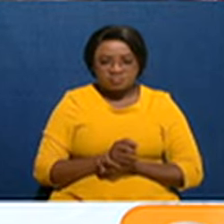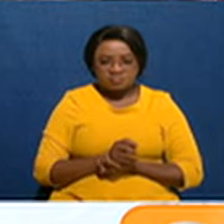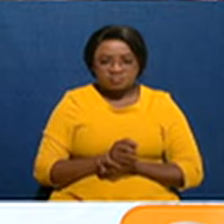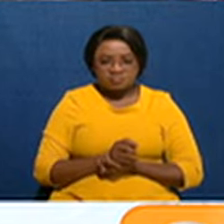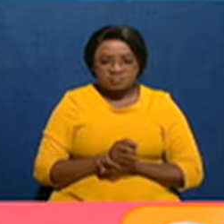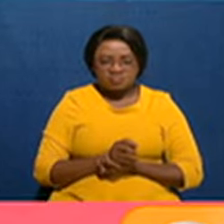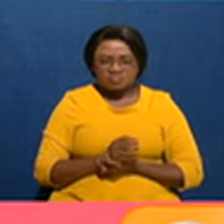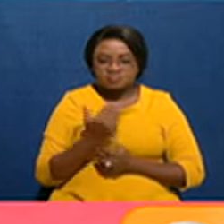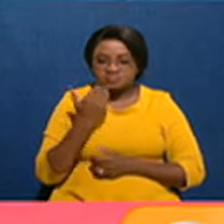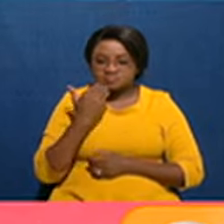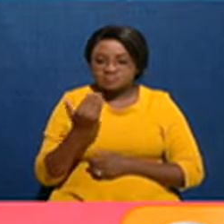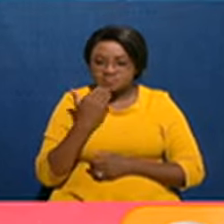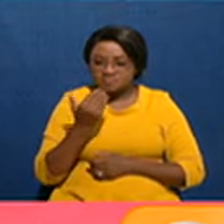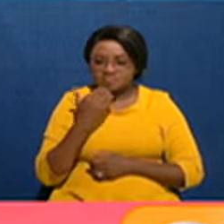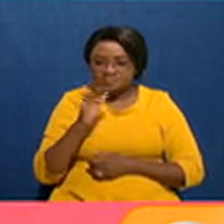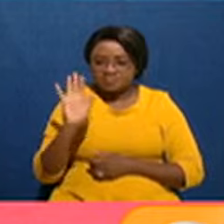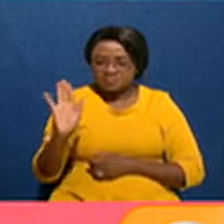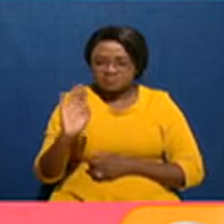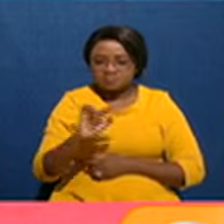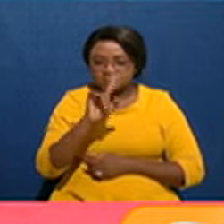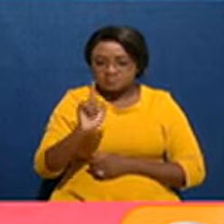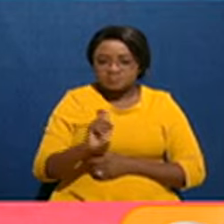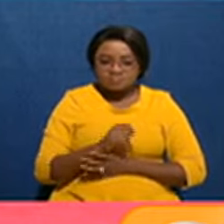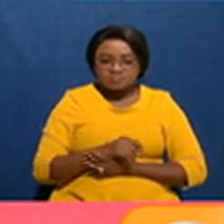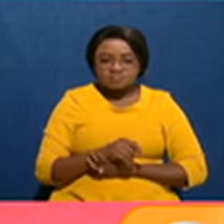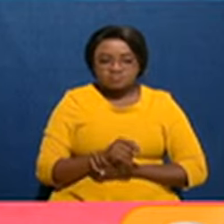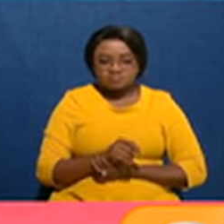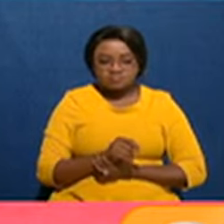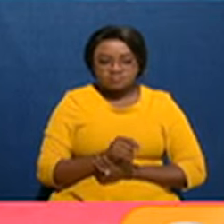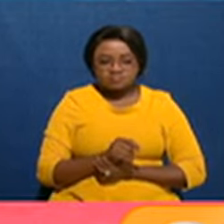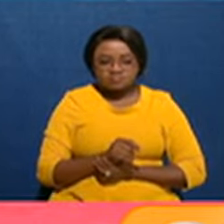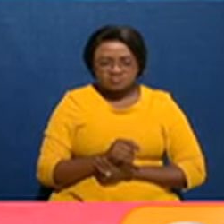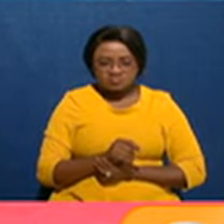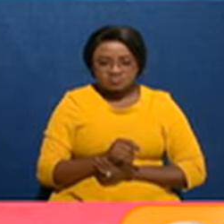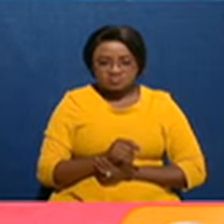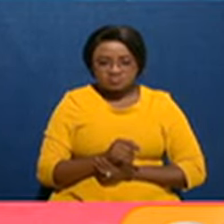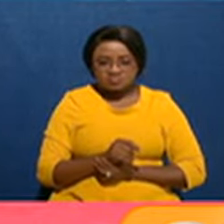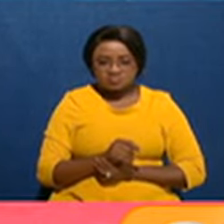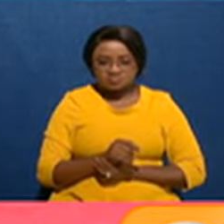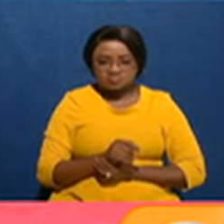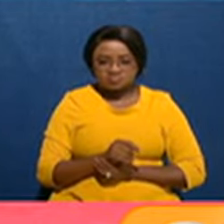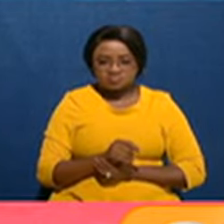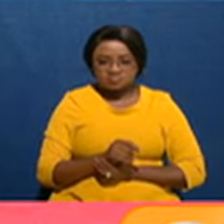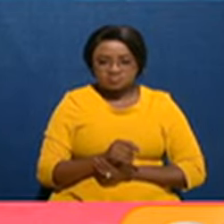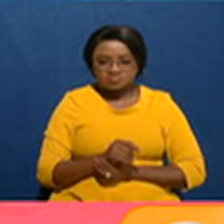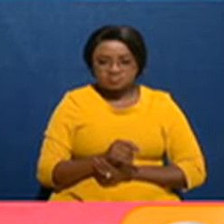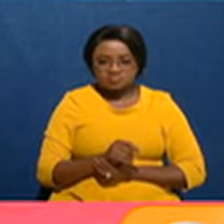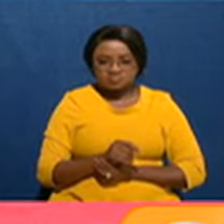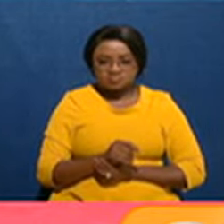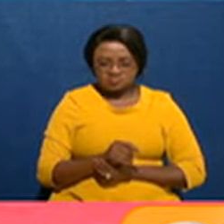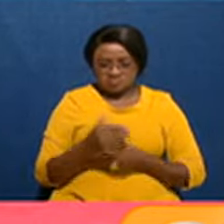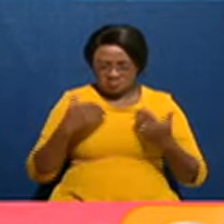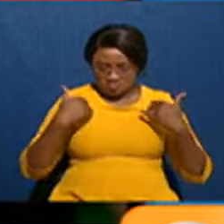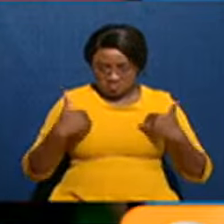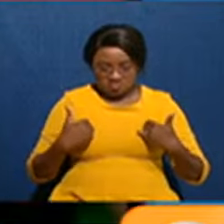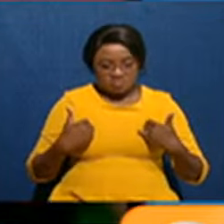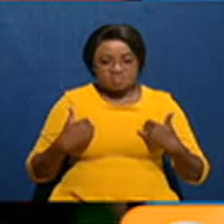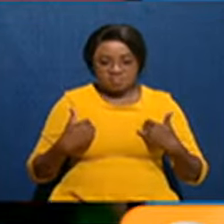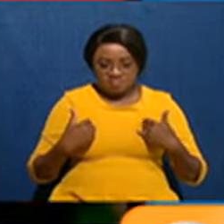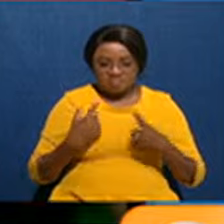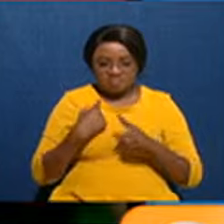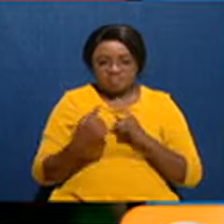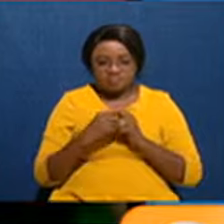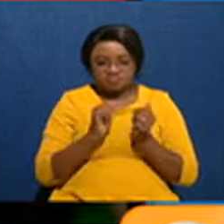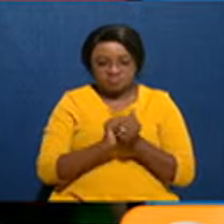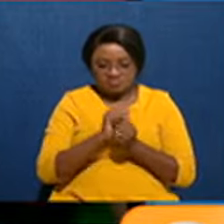Well, thank you very much for that question. Now, let me say that I'm a practicing civil structural engineer of 15 years